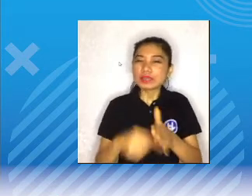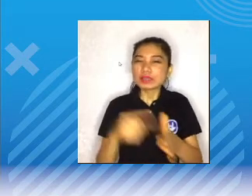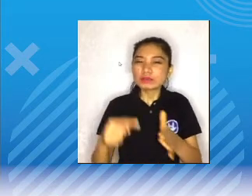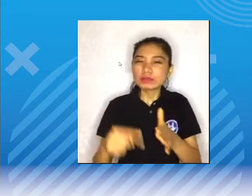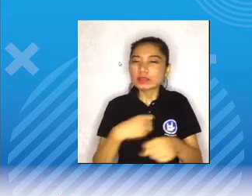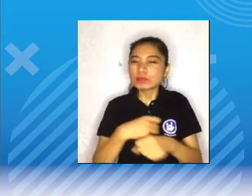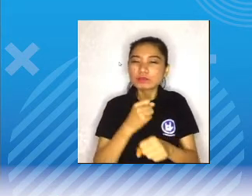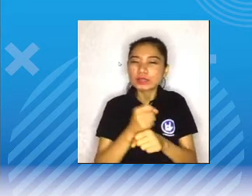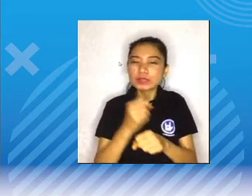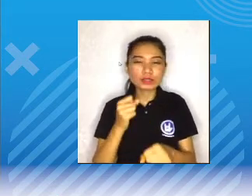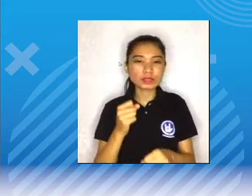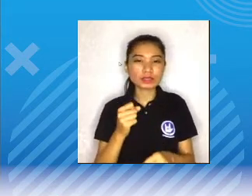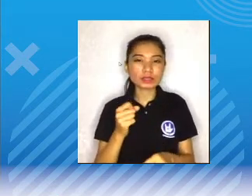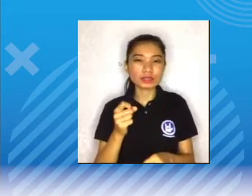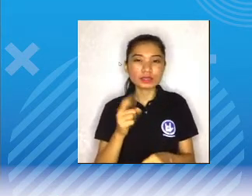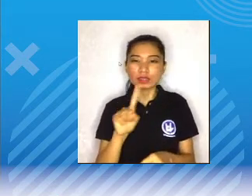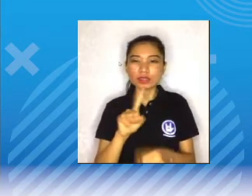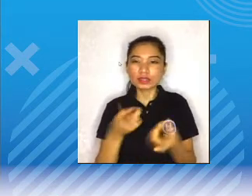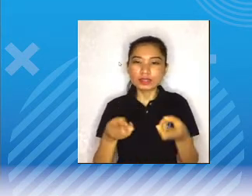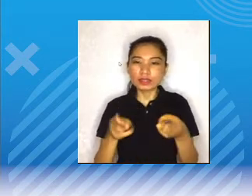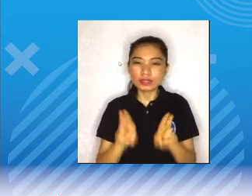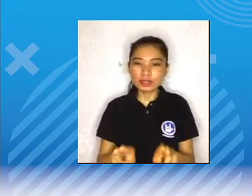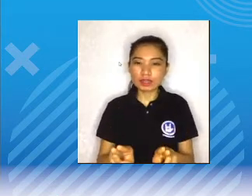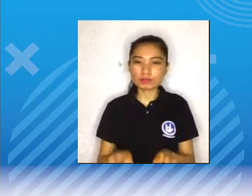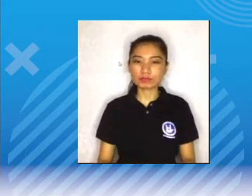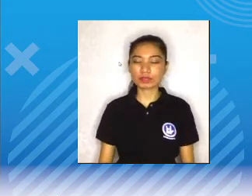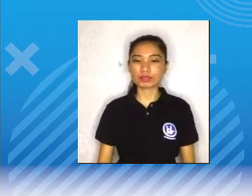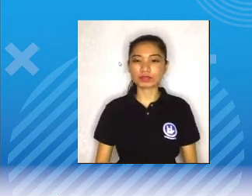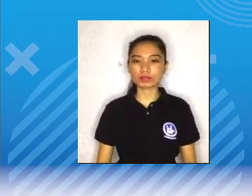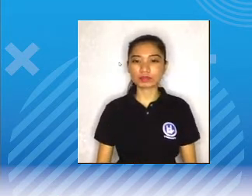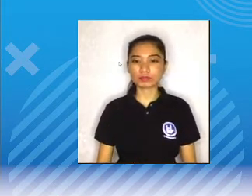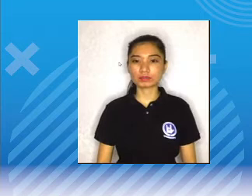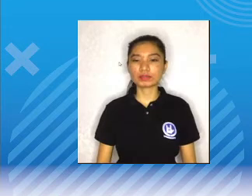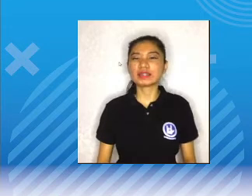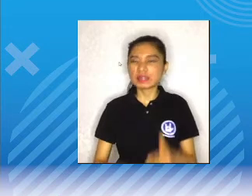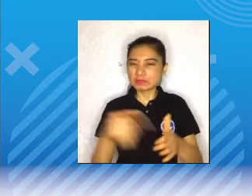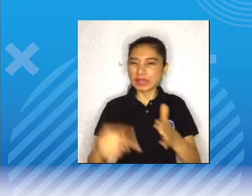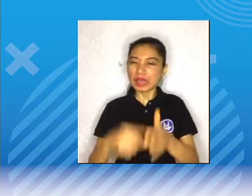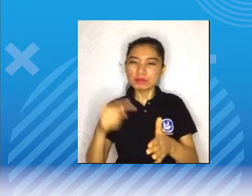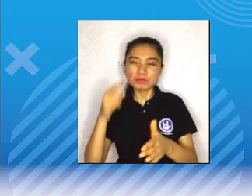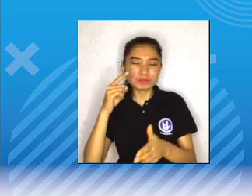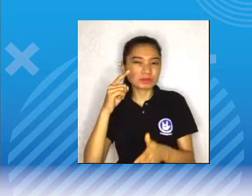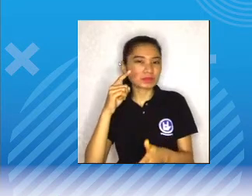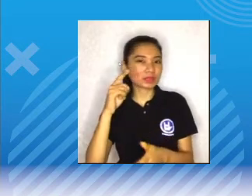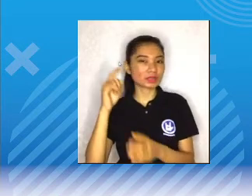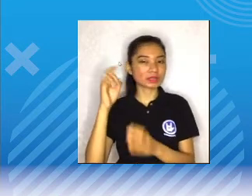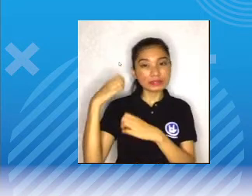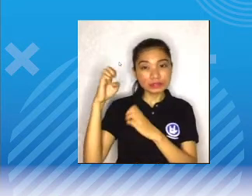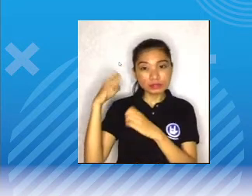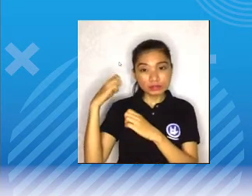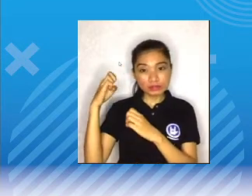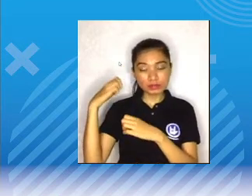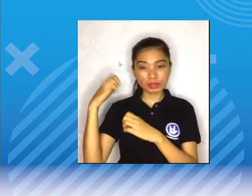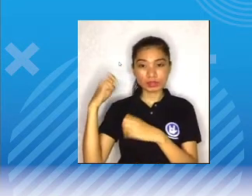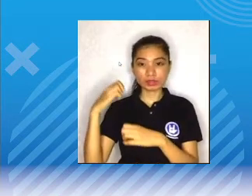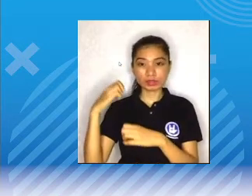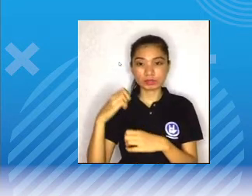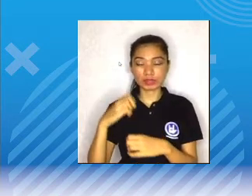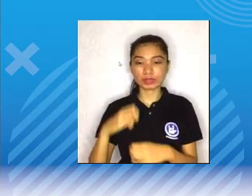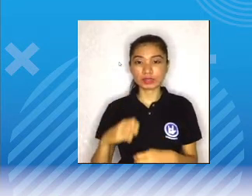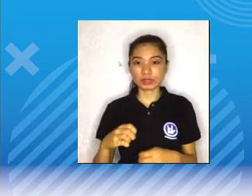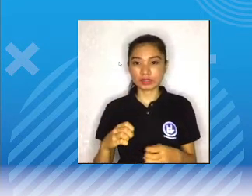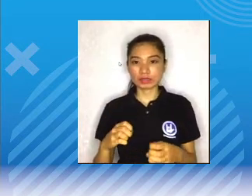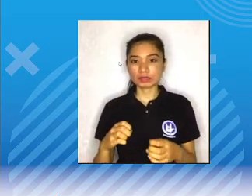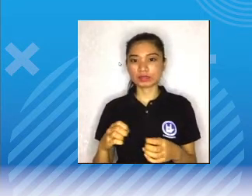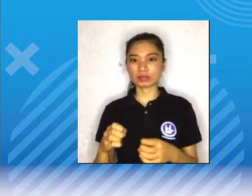with the worst case scenarios. So, kung halimbawa, we want to know our state of health, we want to